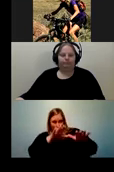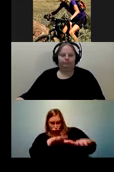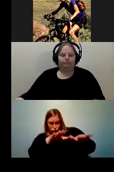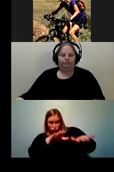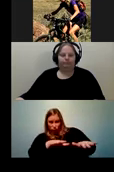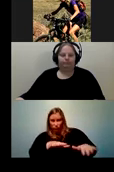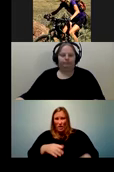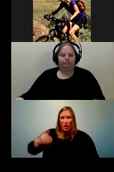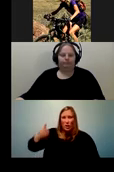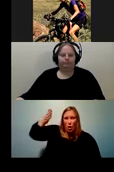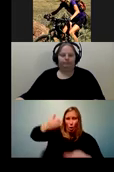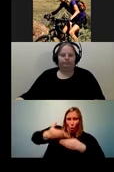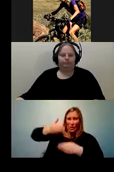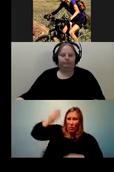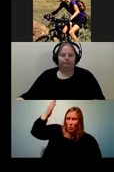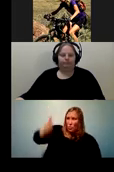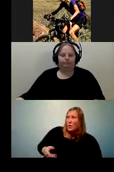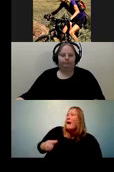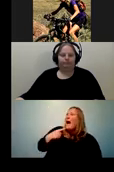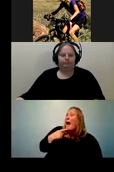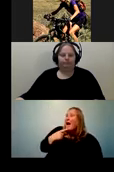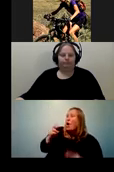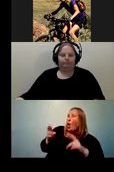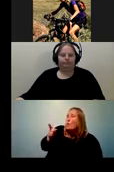down her window and said, "I hope you die."